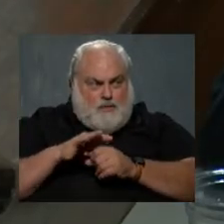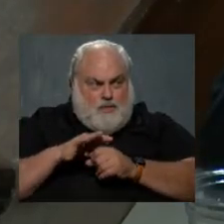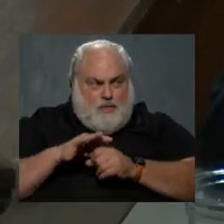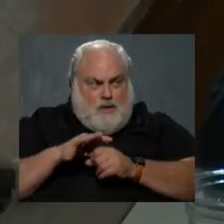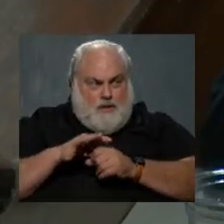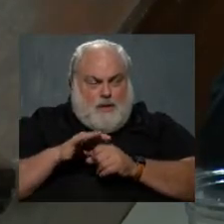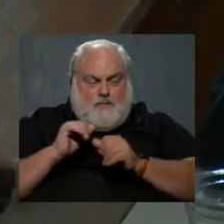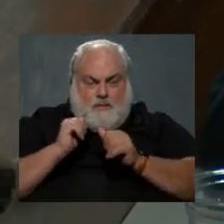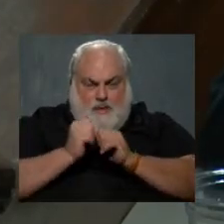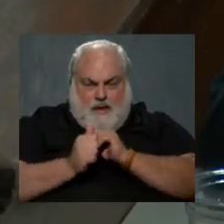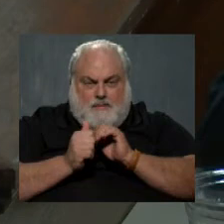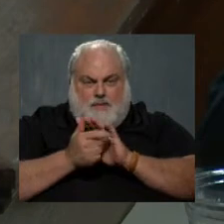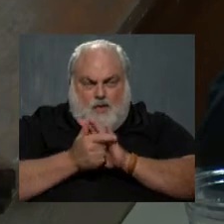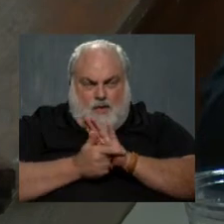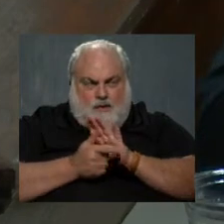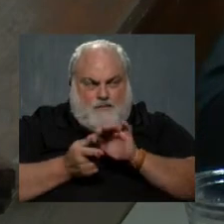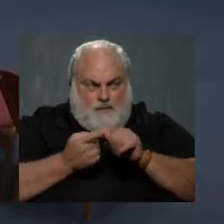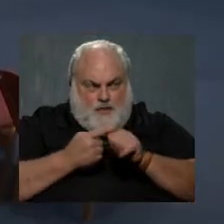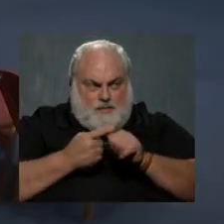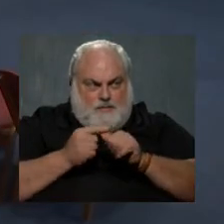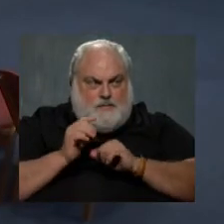you'd have to pass the ordinance. Okay.